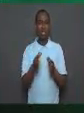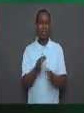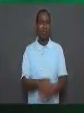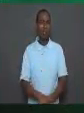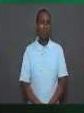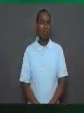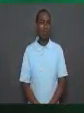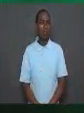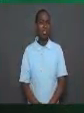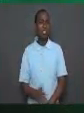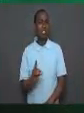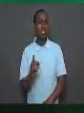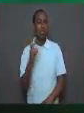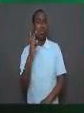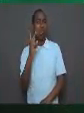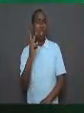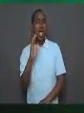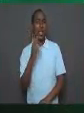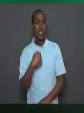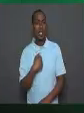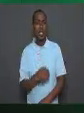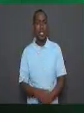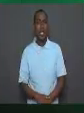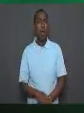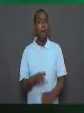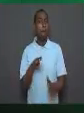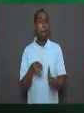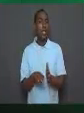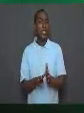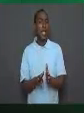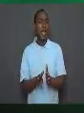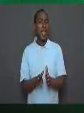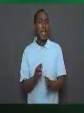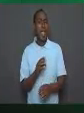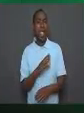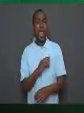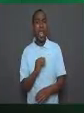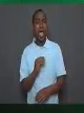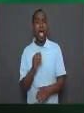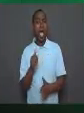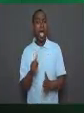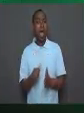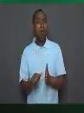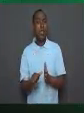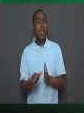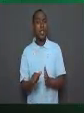be categorized into two types, bacillary and amoebic dysentery.